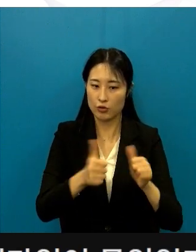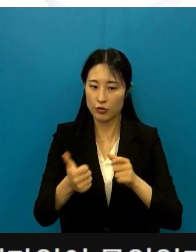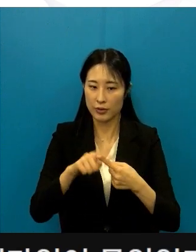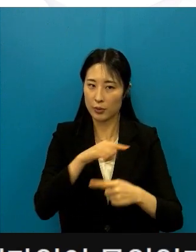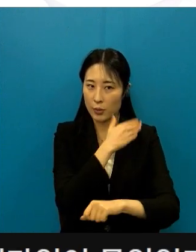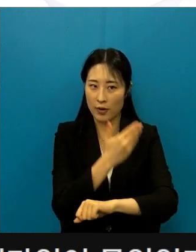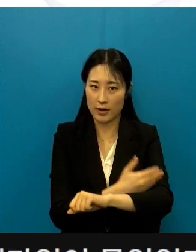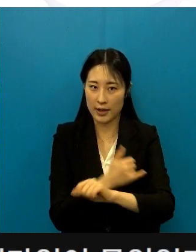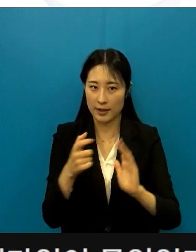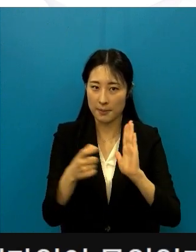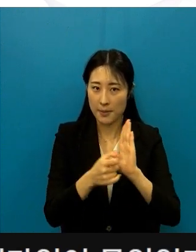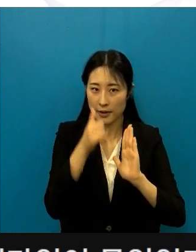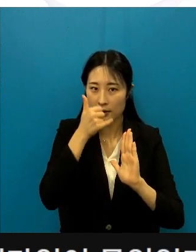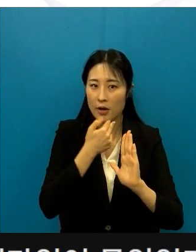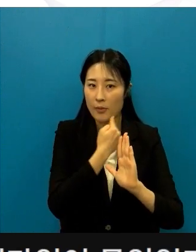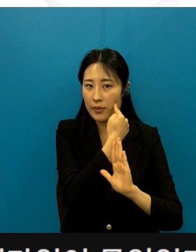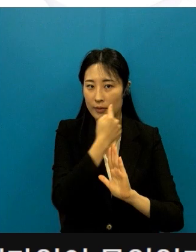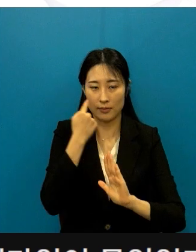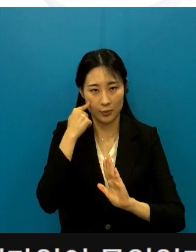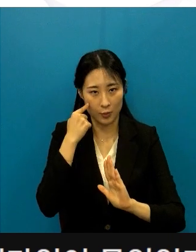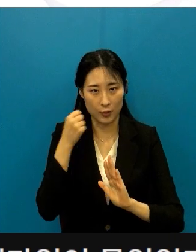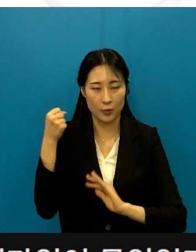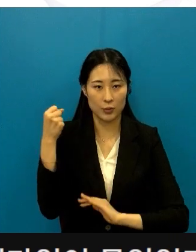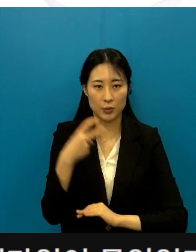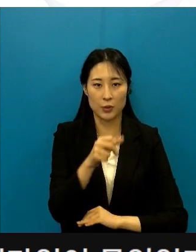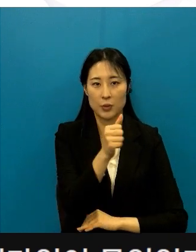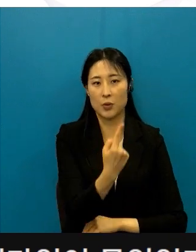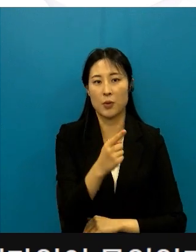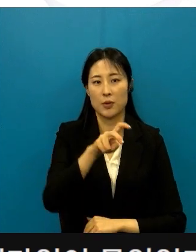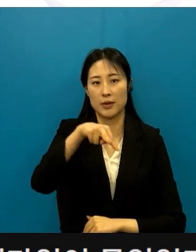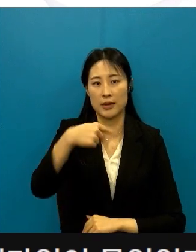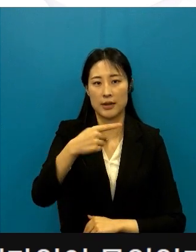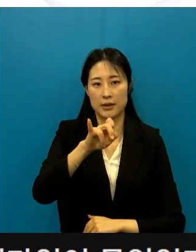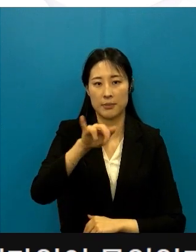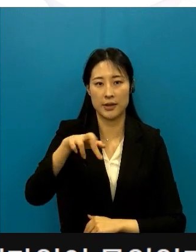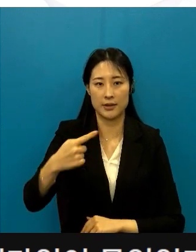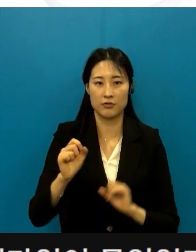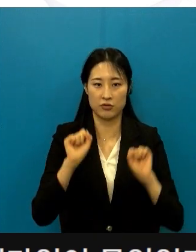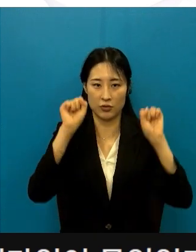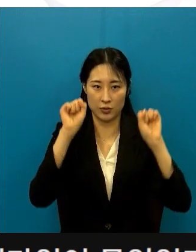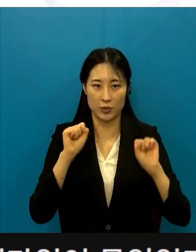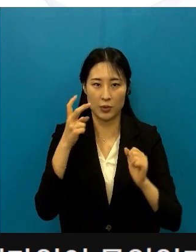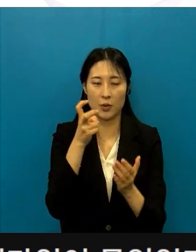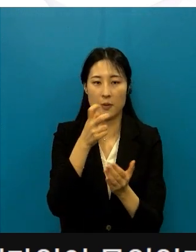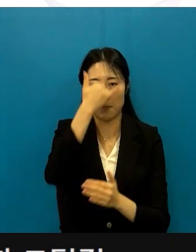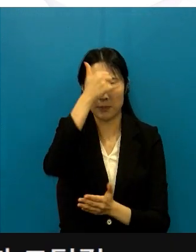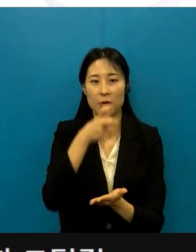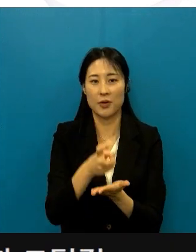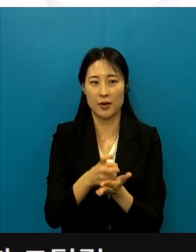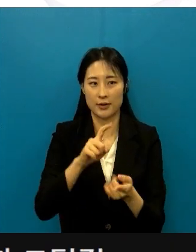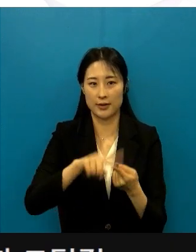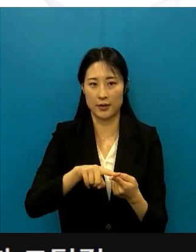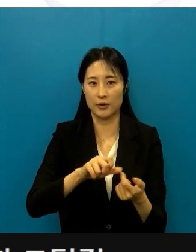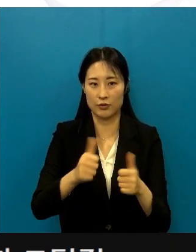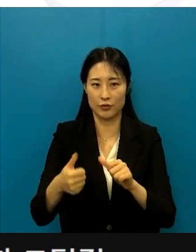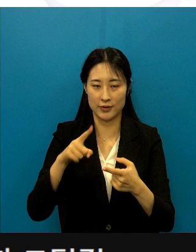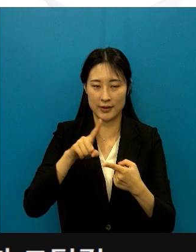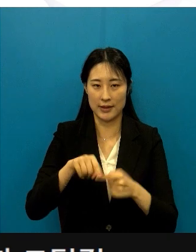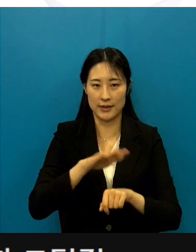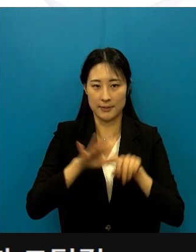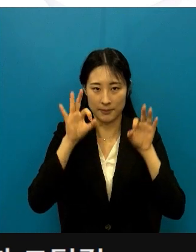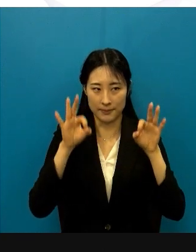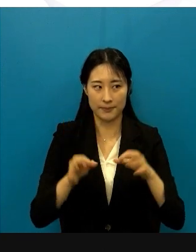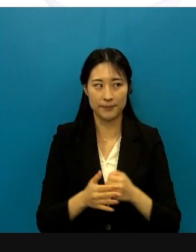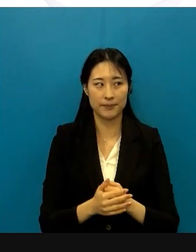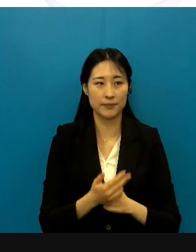ethical considerations. Now, in both countries, England and Germany, generally debates about